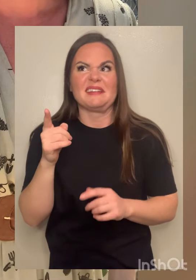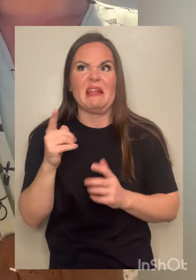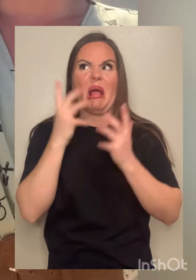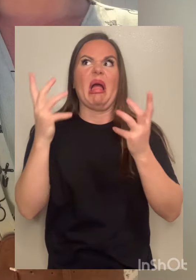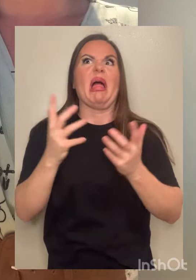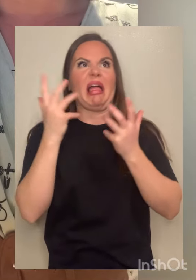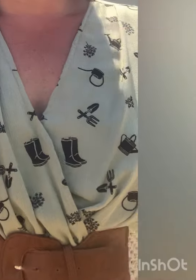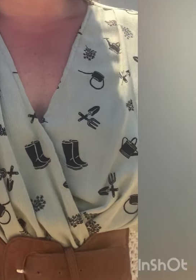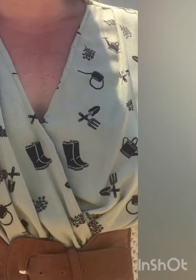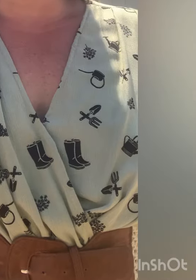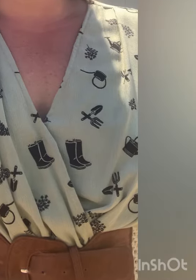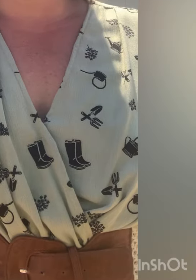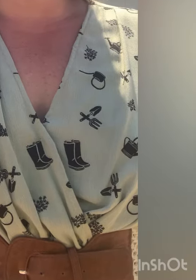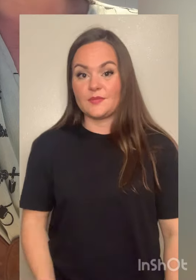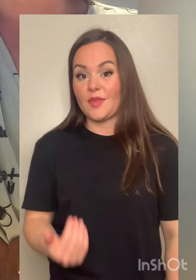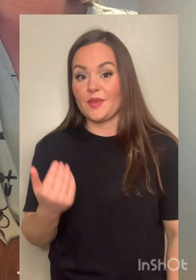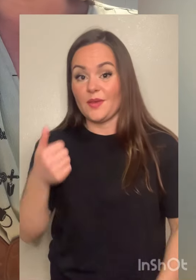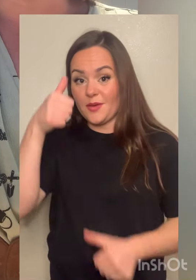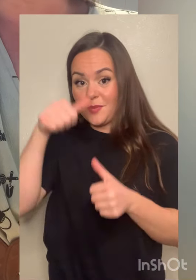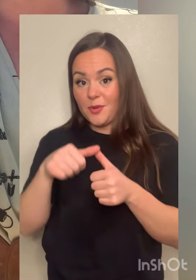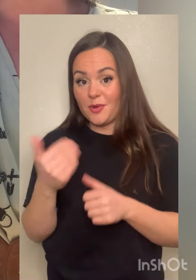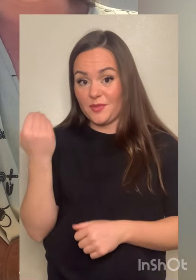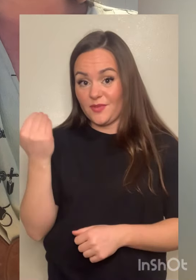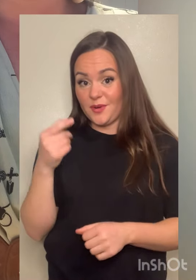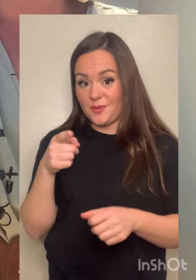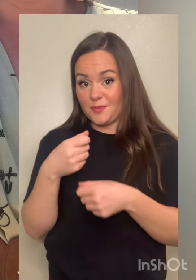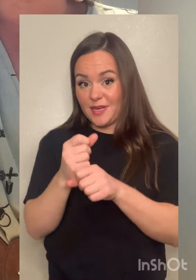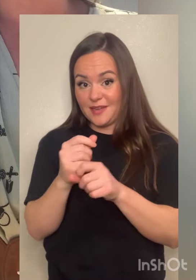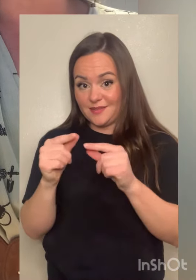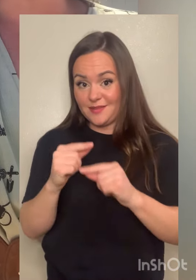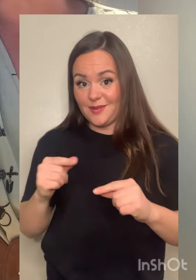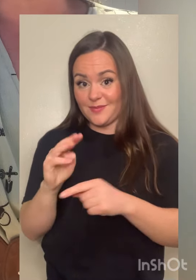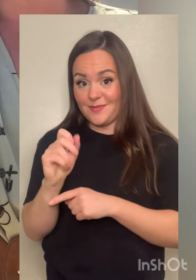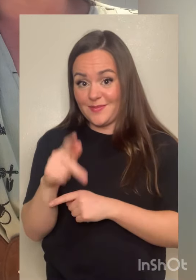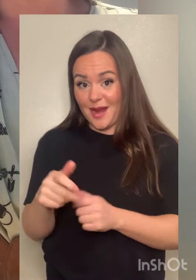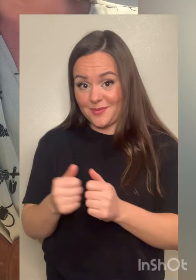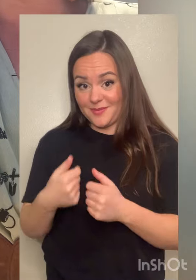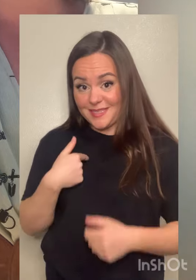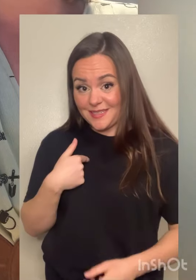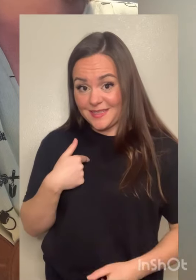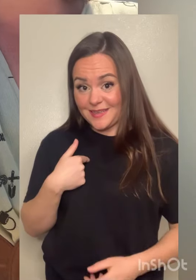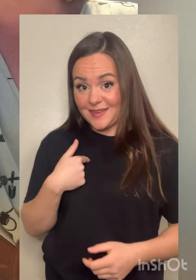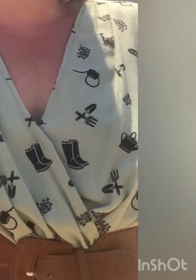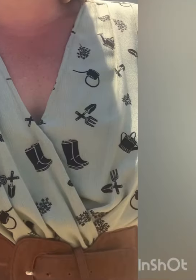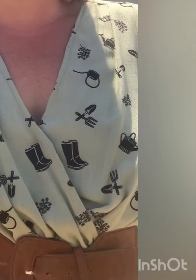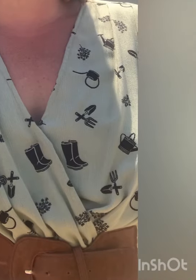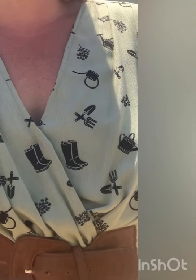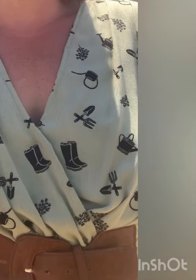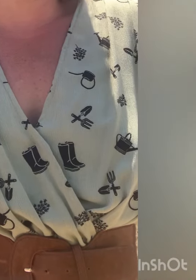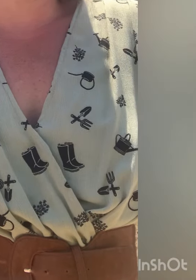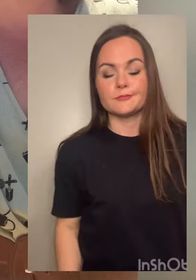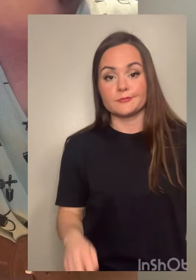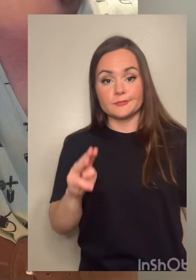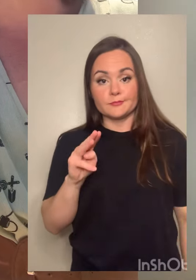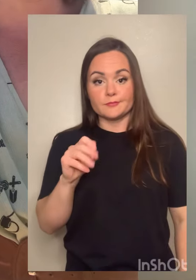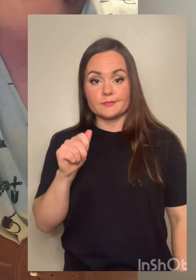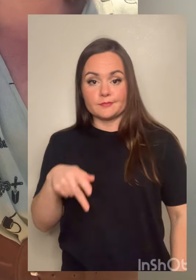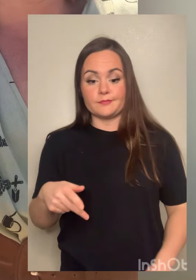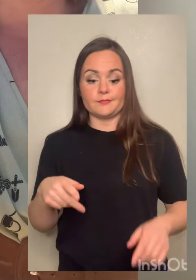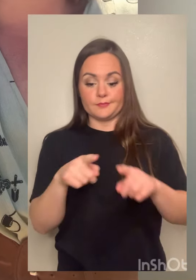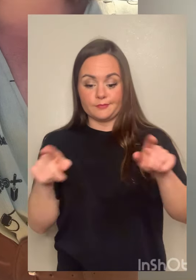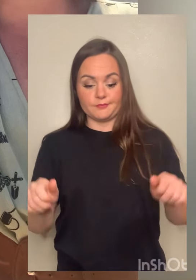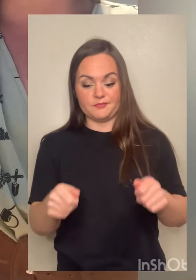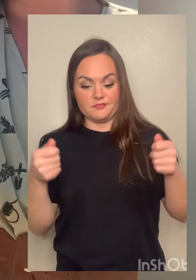something. So now you're looking at your garden map and you're wondering, well, which of these plants do I start indoors under a